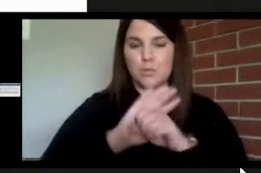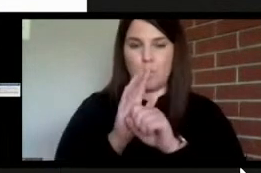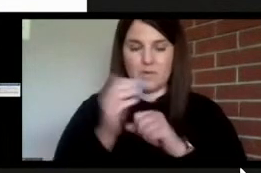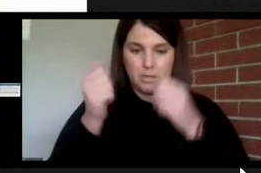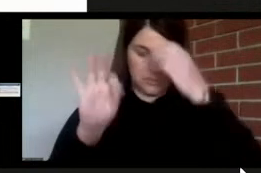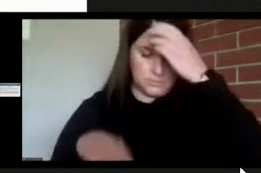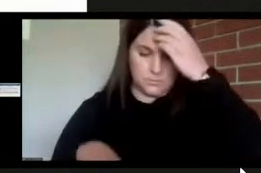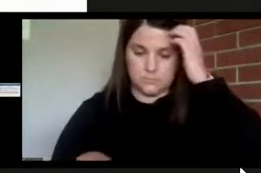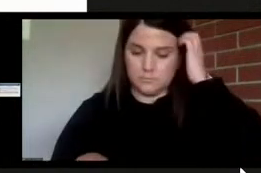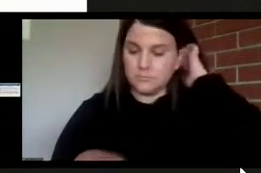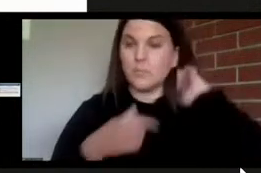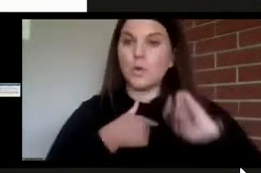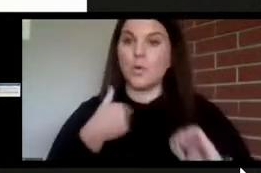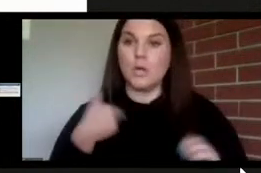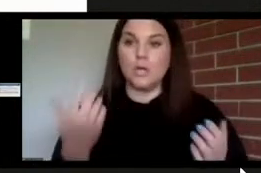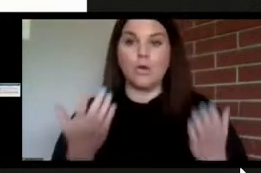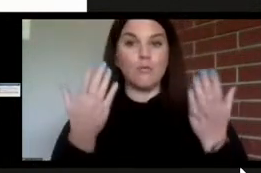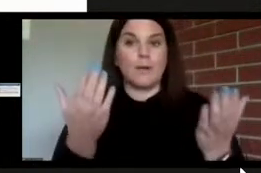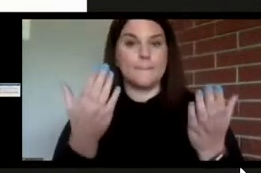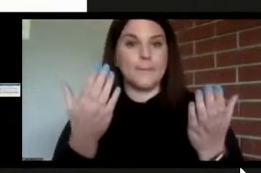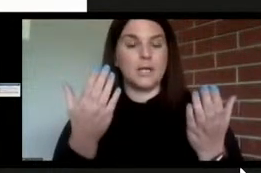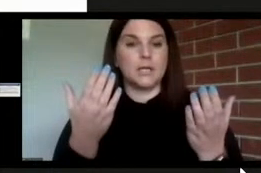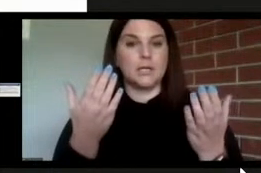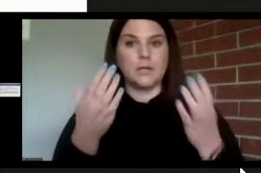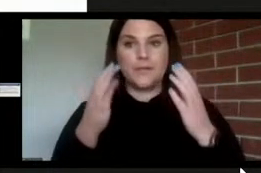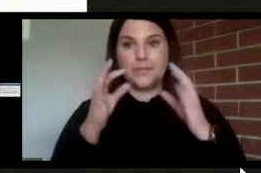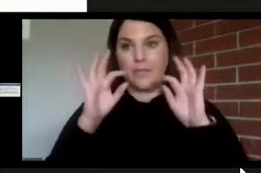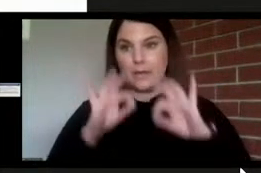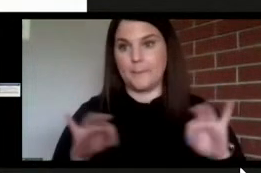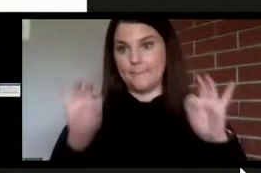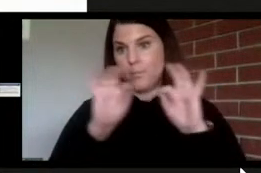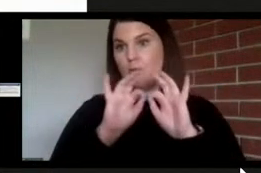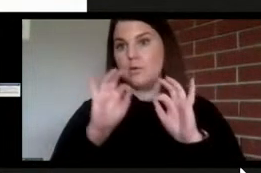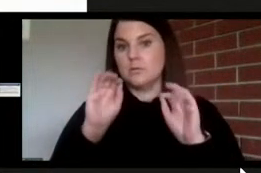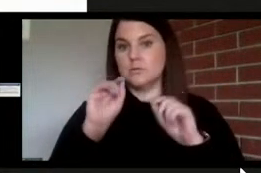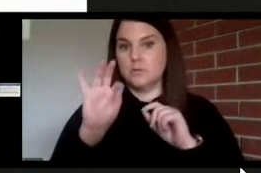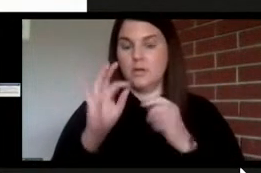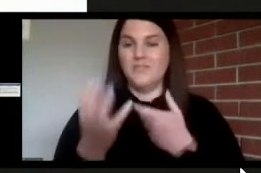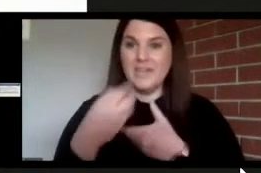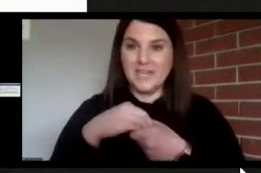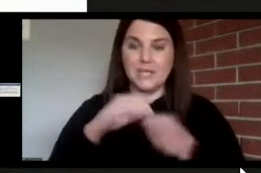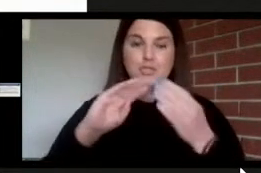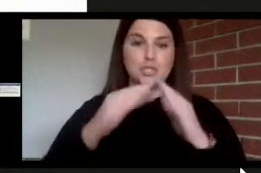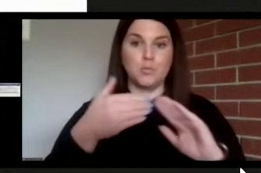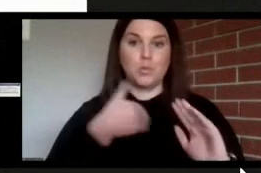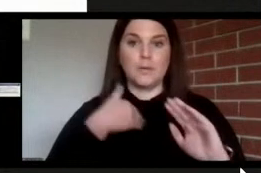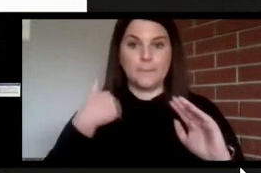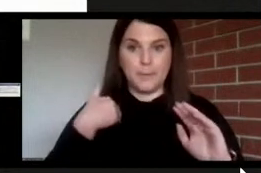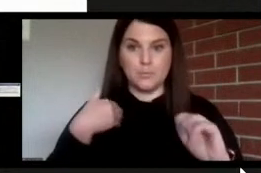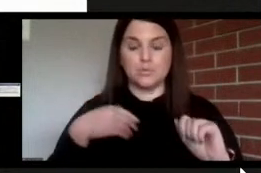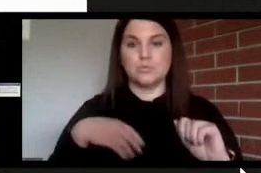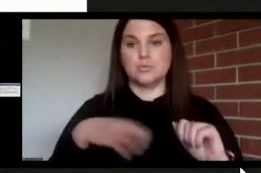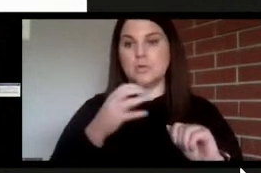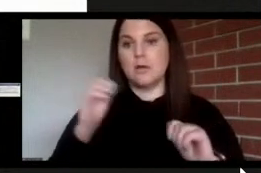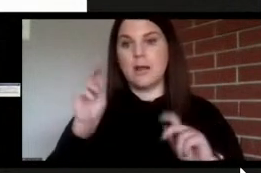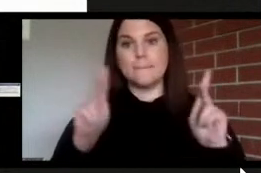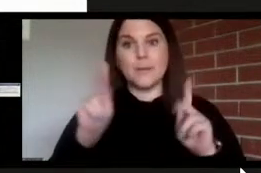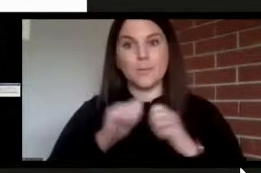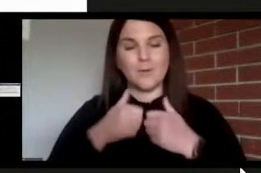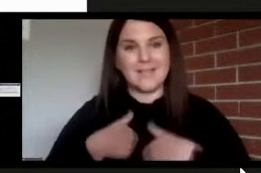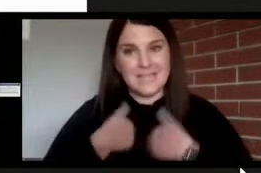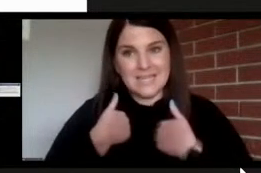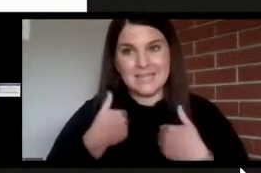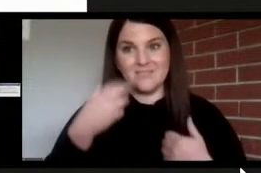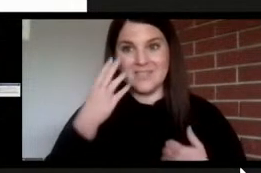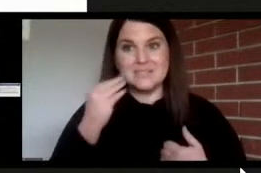also recommended the importance of engaging community members and people with lived